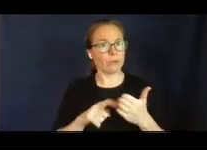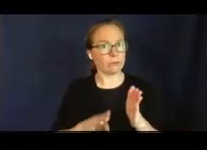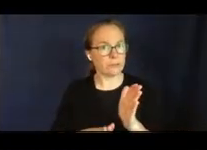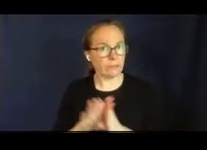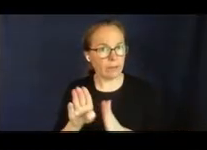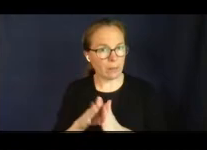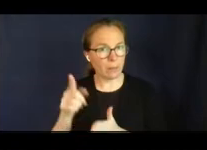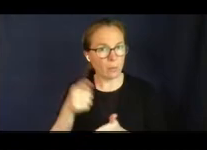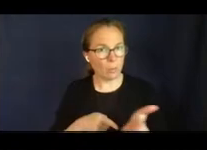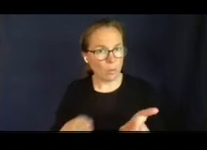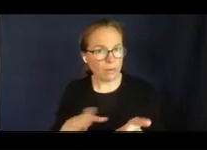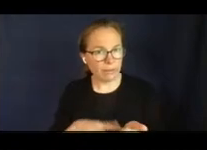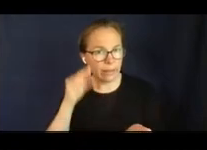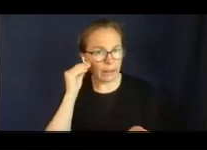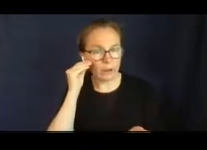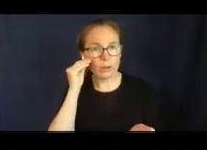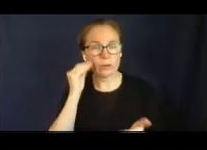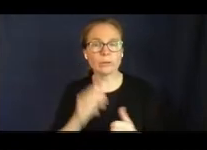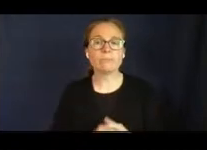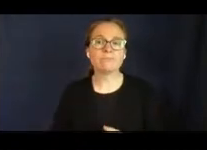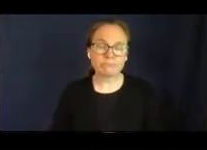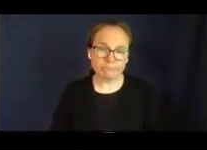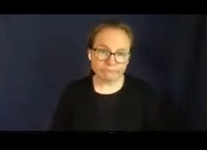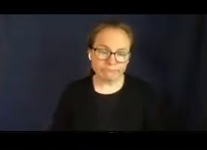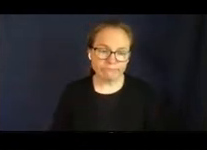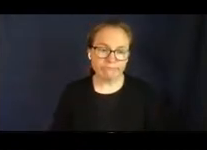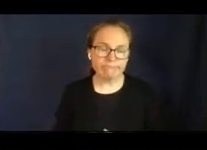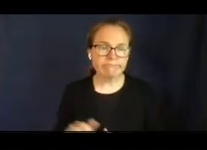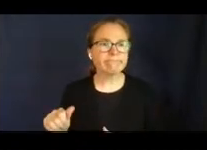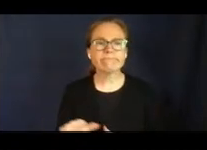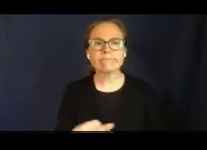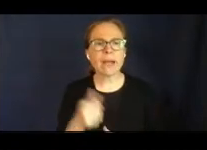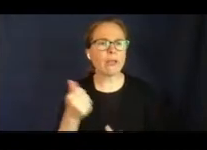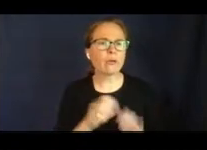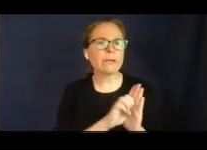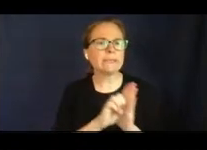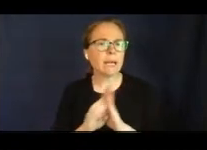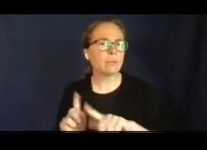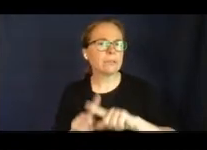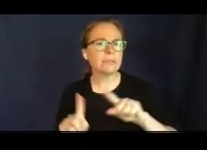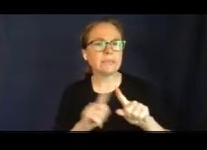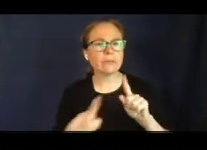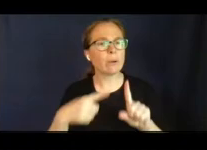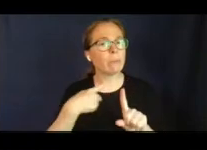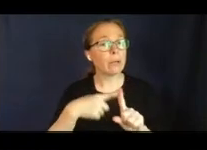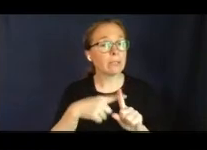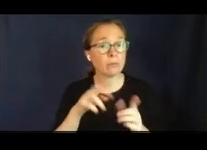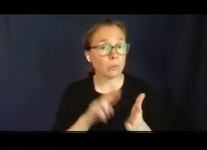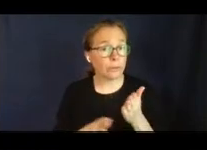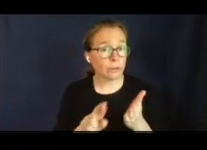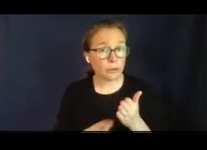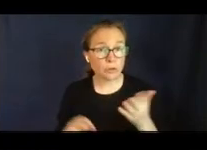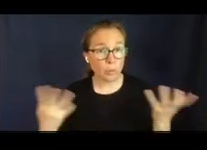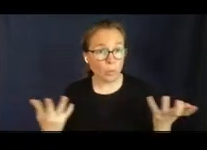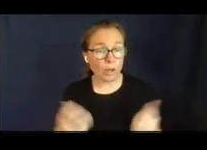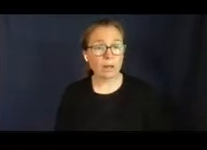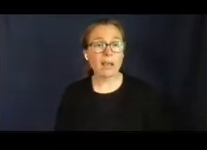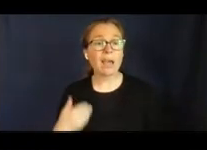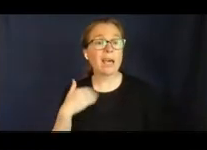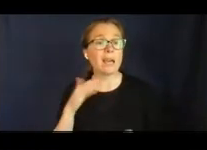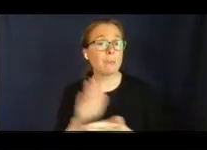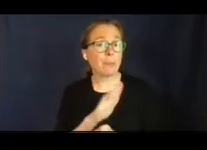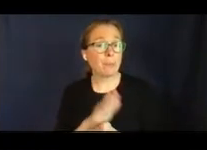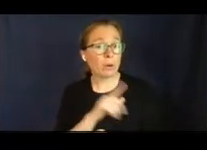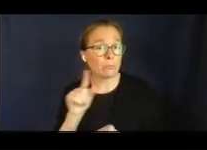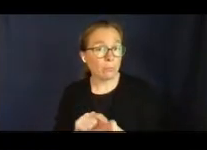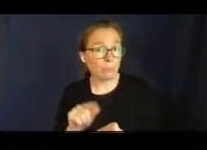I can't highlight everything, but here's some things we're just calling out as examples of our research productivity. There was a paper published in a